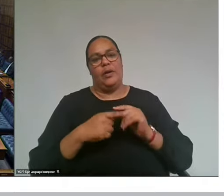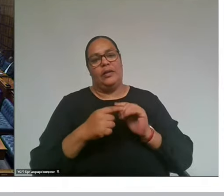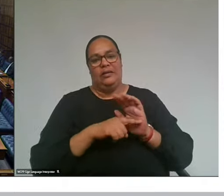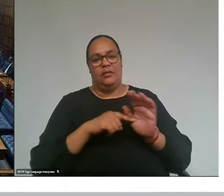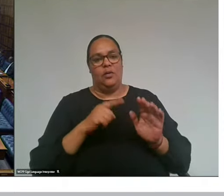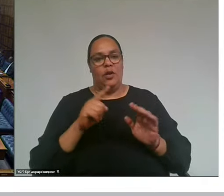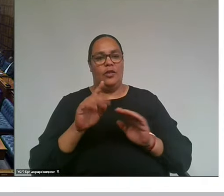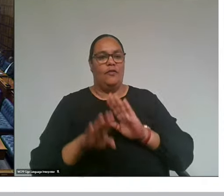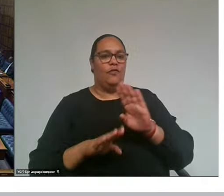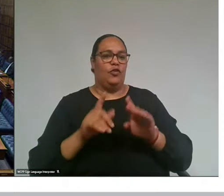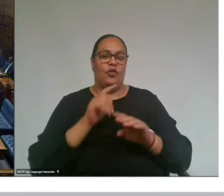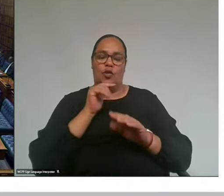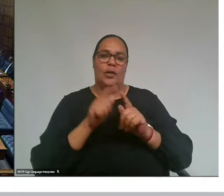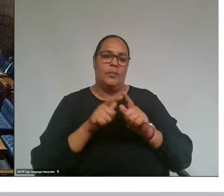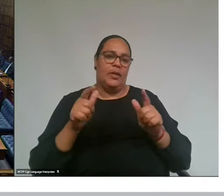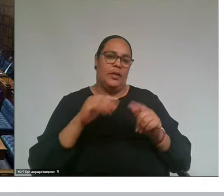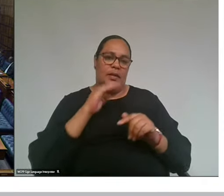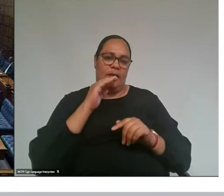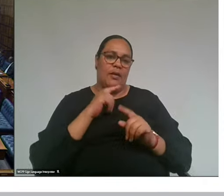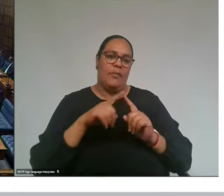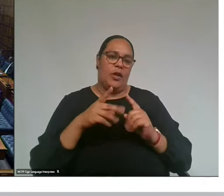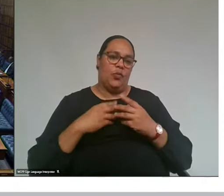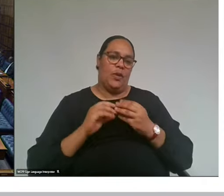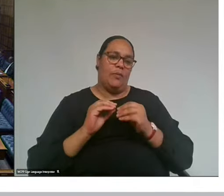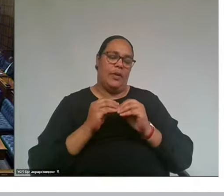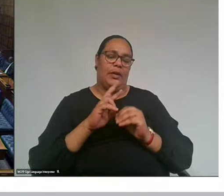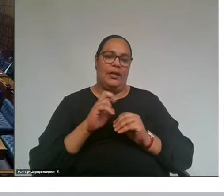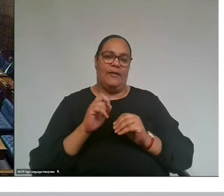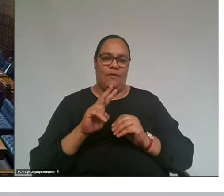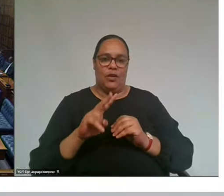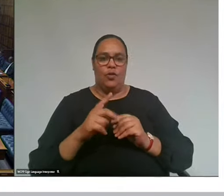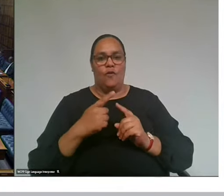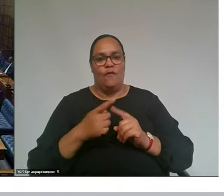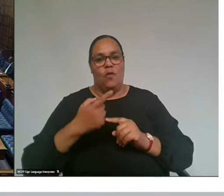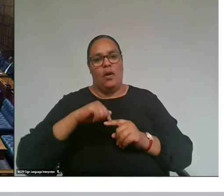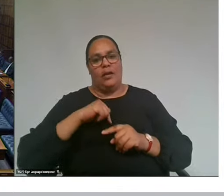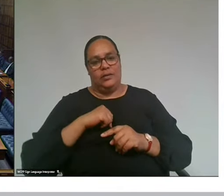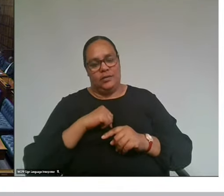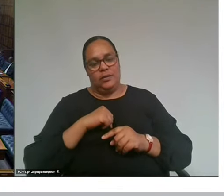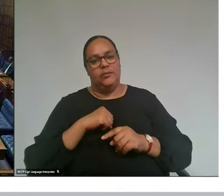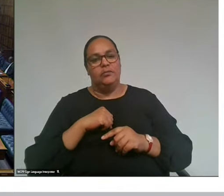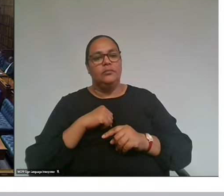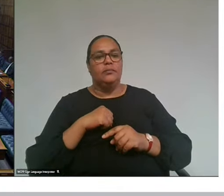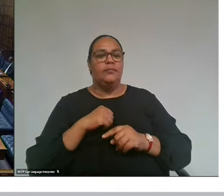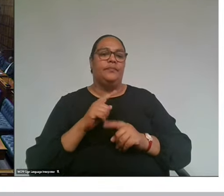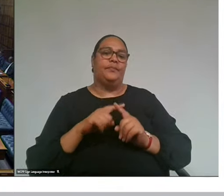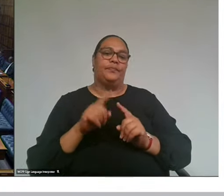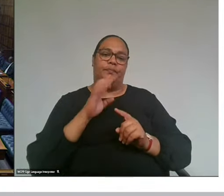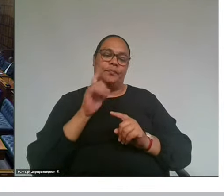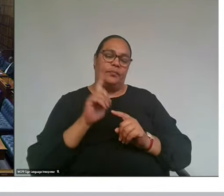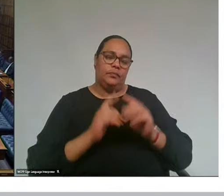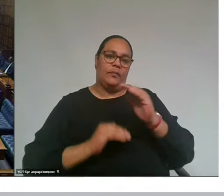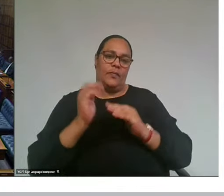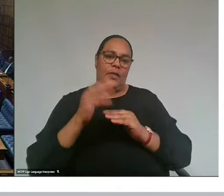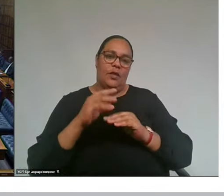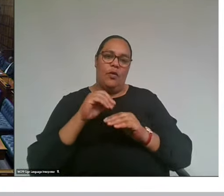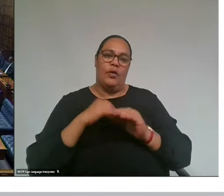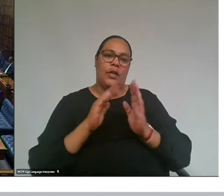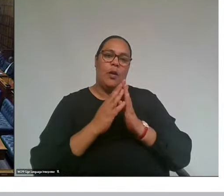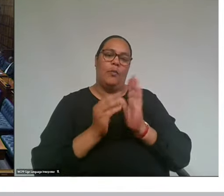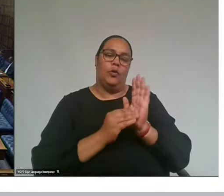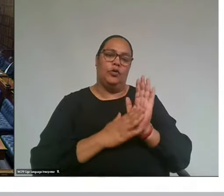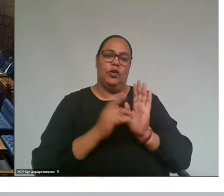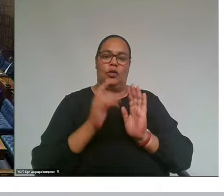footprint wasn't large enough but were creating revenue for us um which meant that that building came onto our books at a